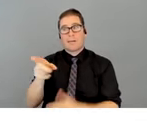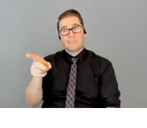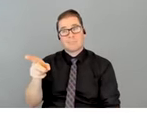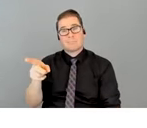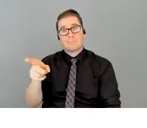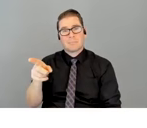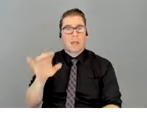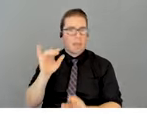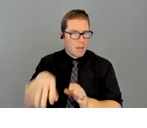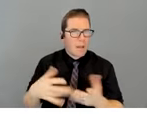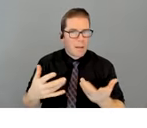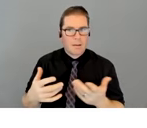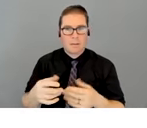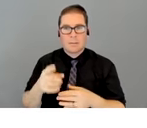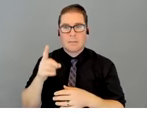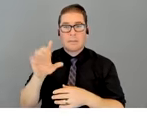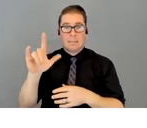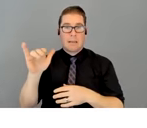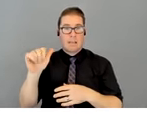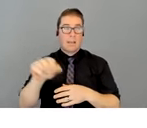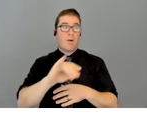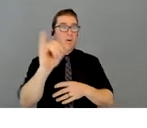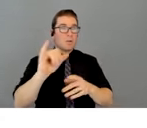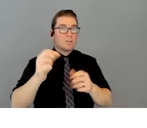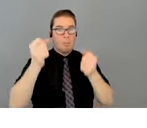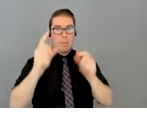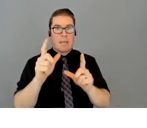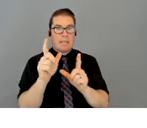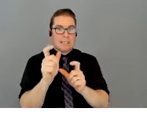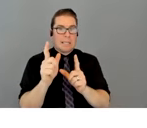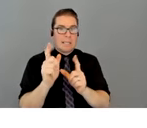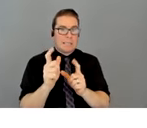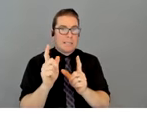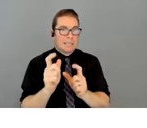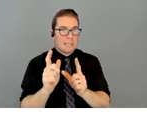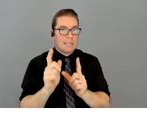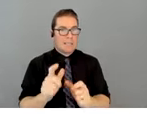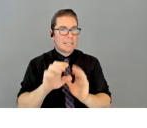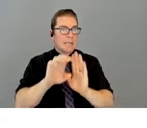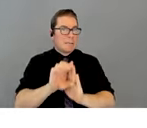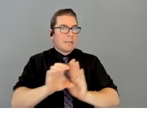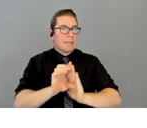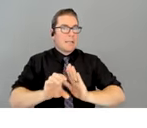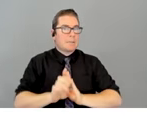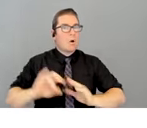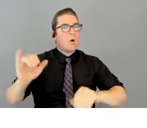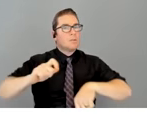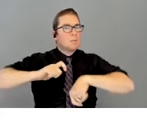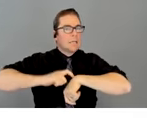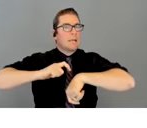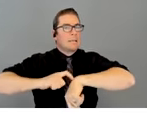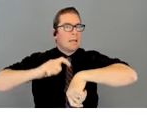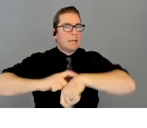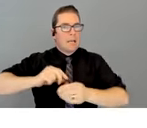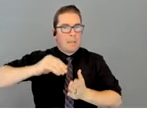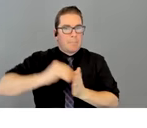lots of screenshots and times and policies. I have classes where I have